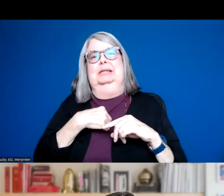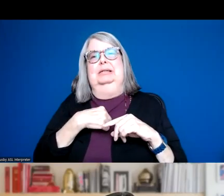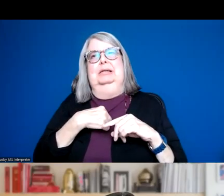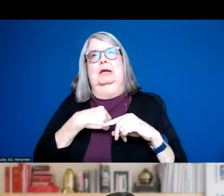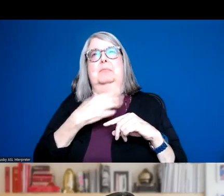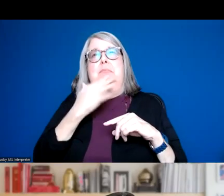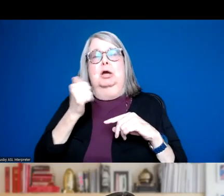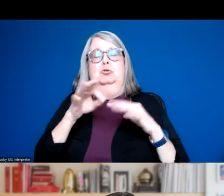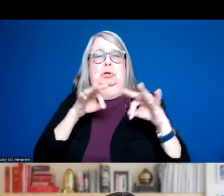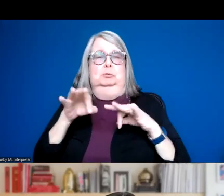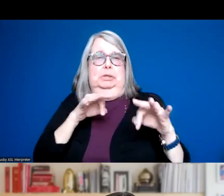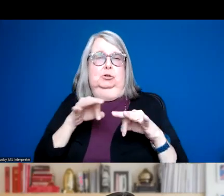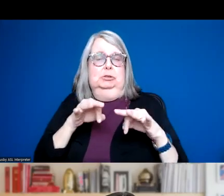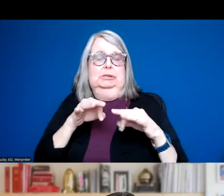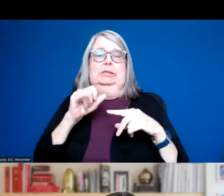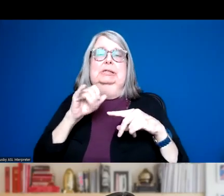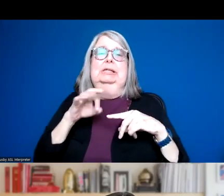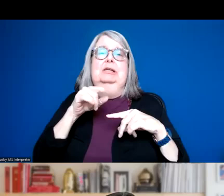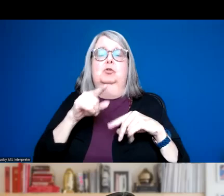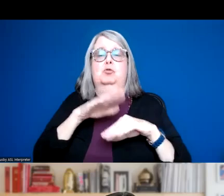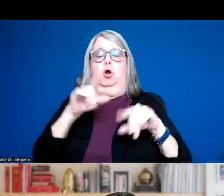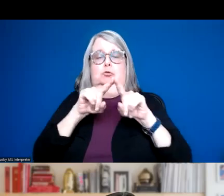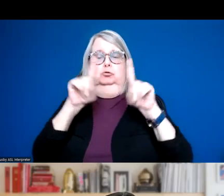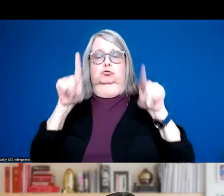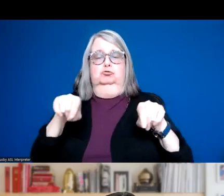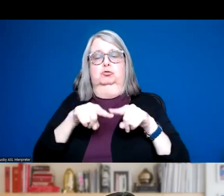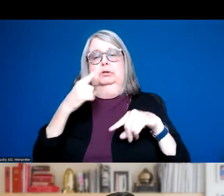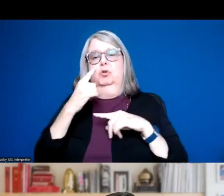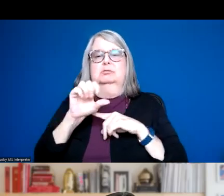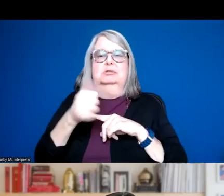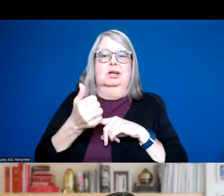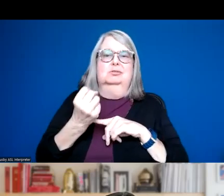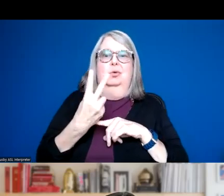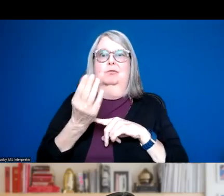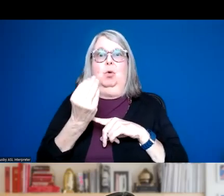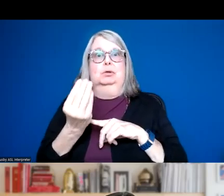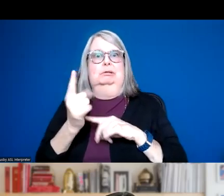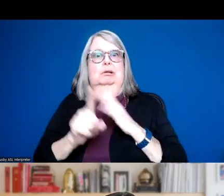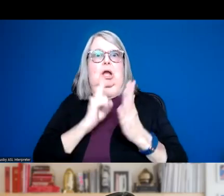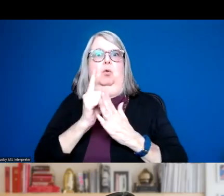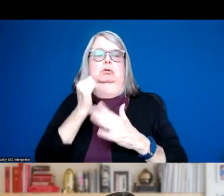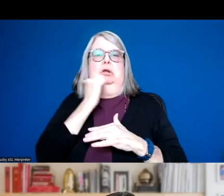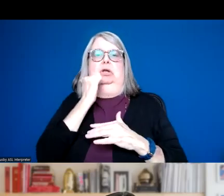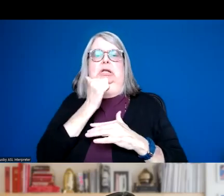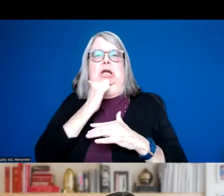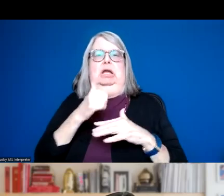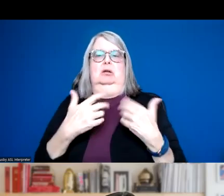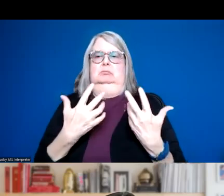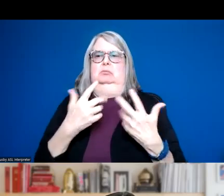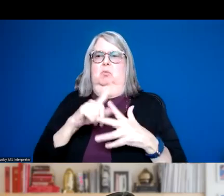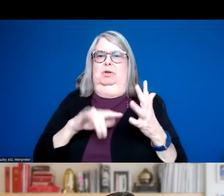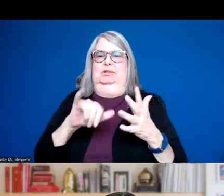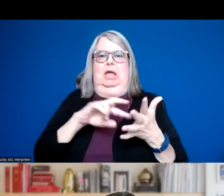is if you're on a screen for 10, 12, 14 hours a day, what does that imply for what